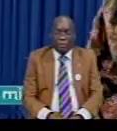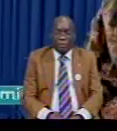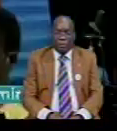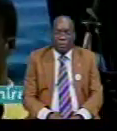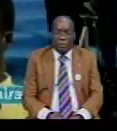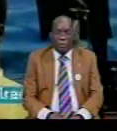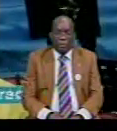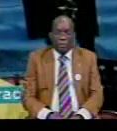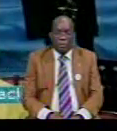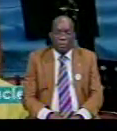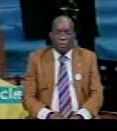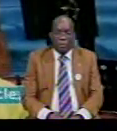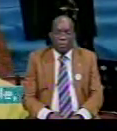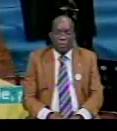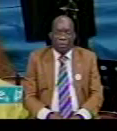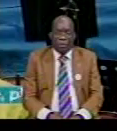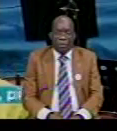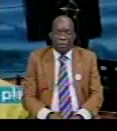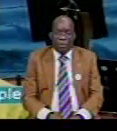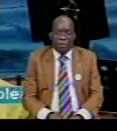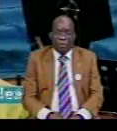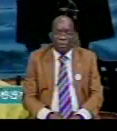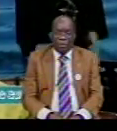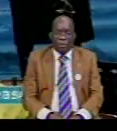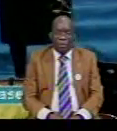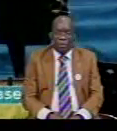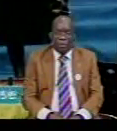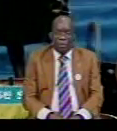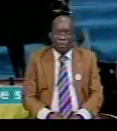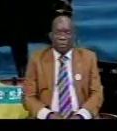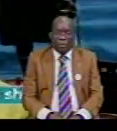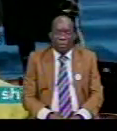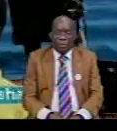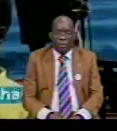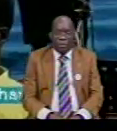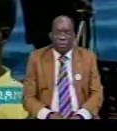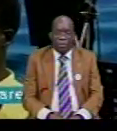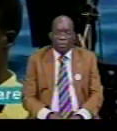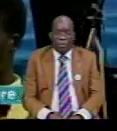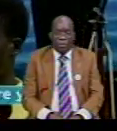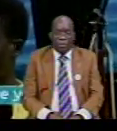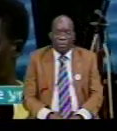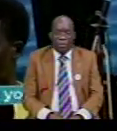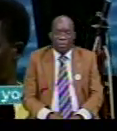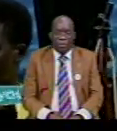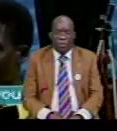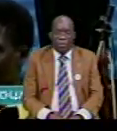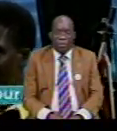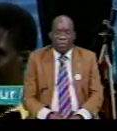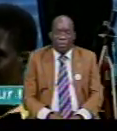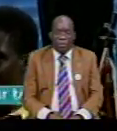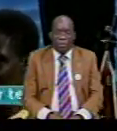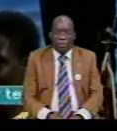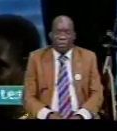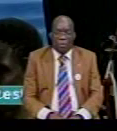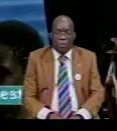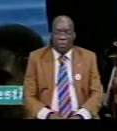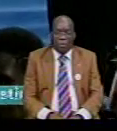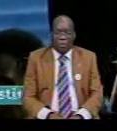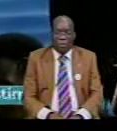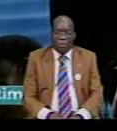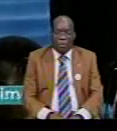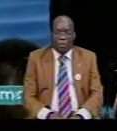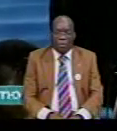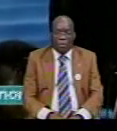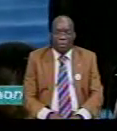tested. And they asked her to come for operation with 300,000 naira. She couldn't rise up.